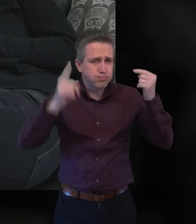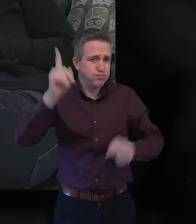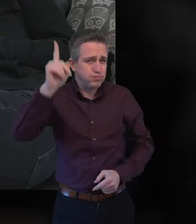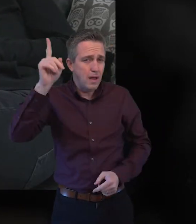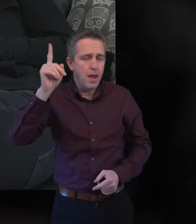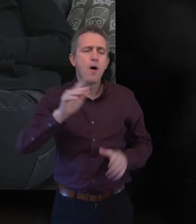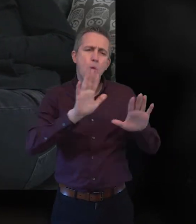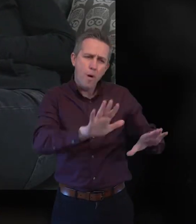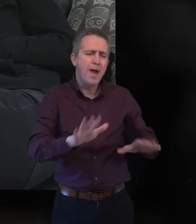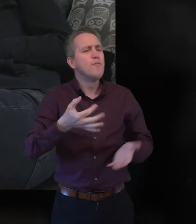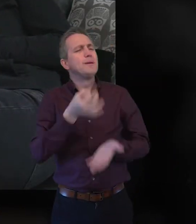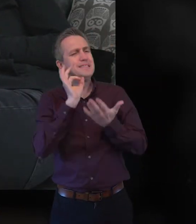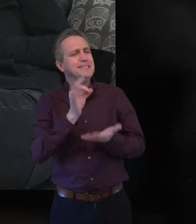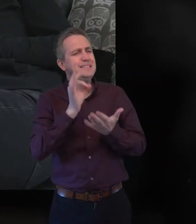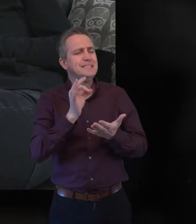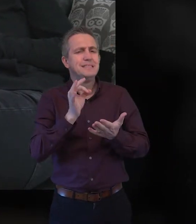tea.